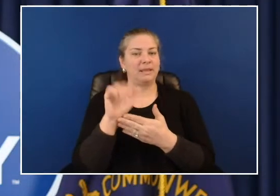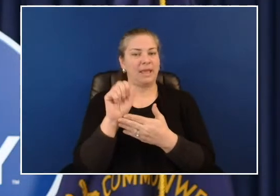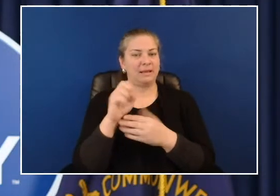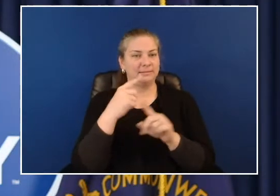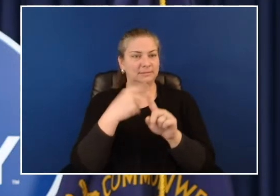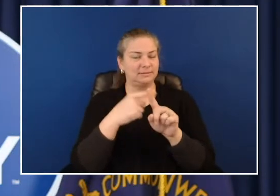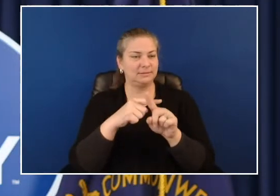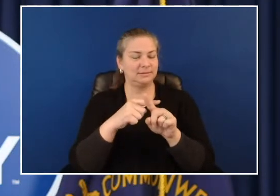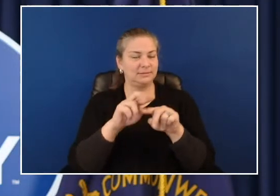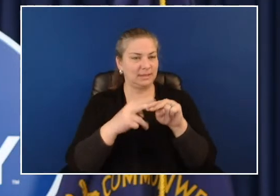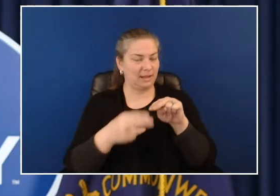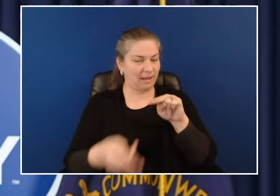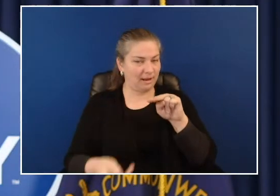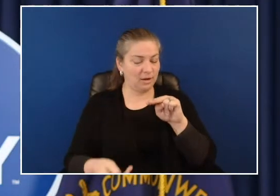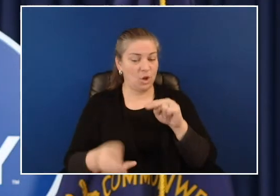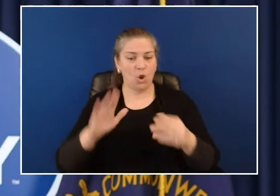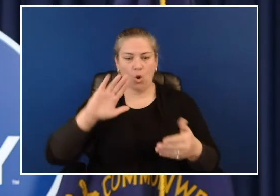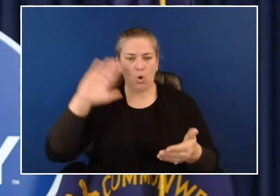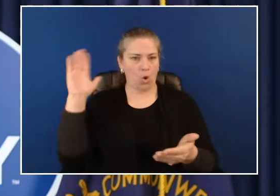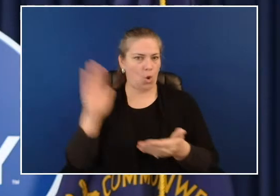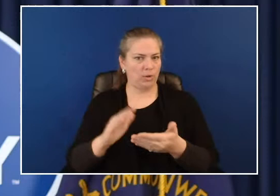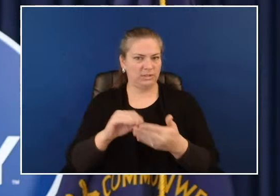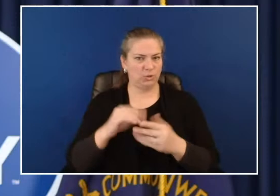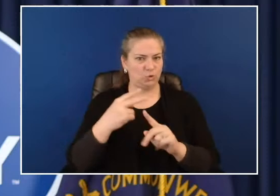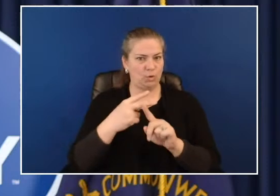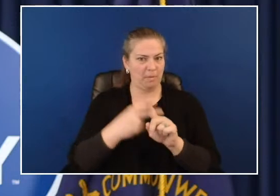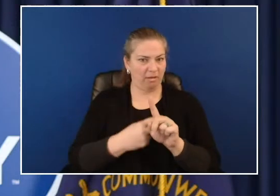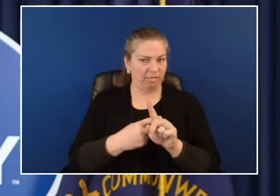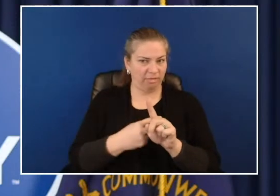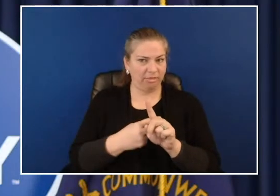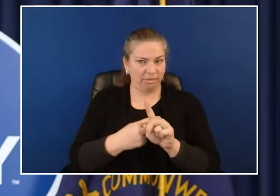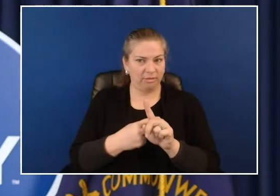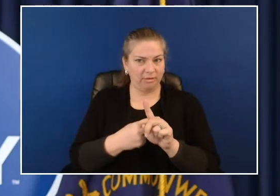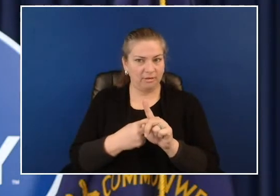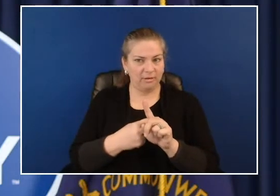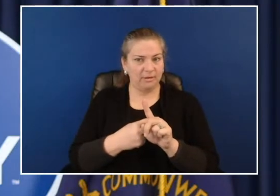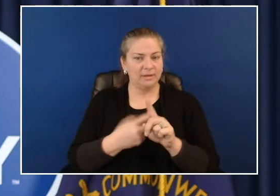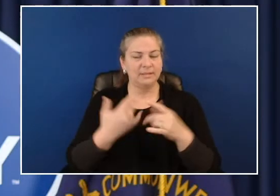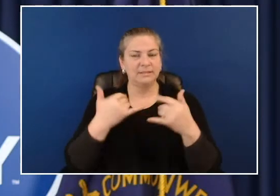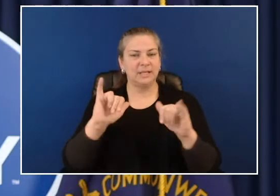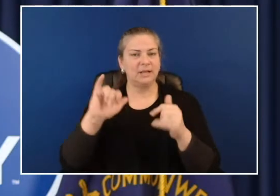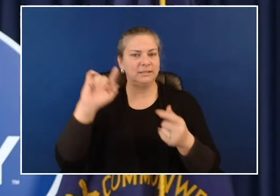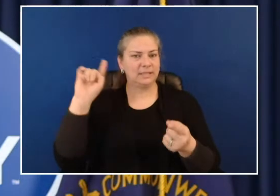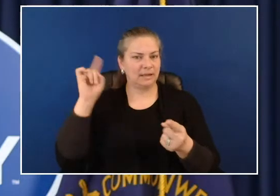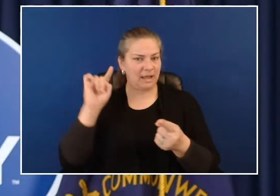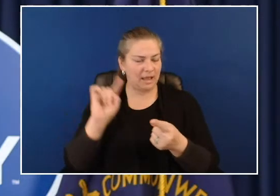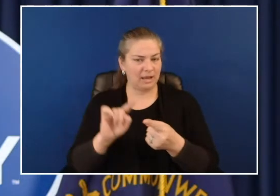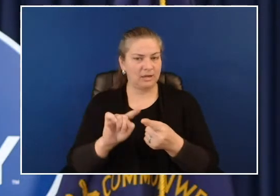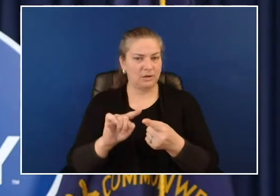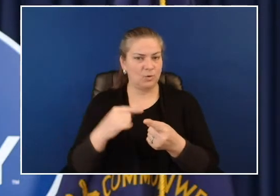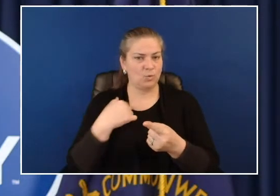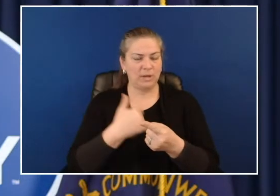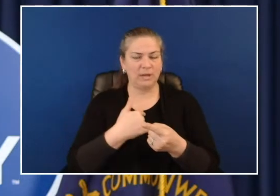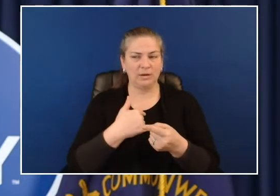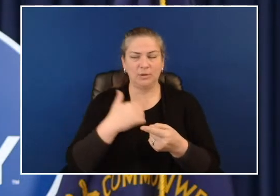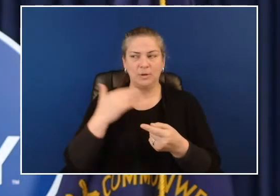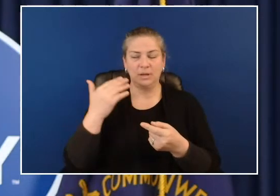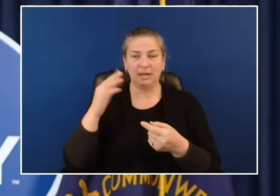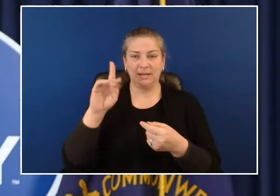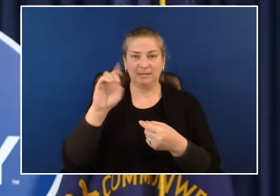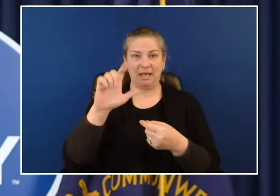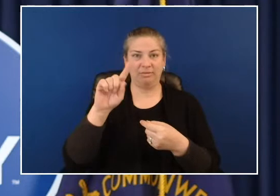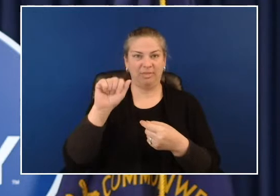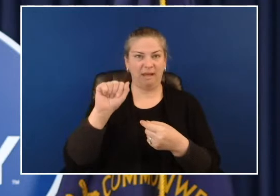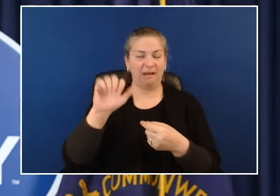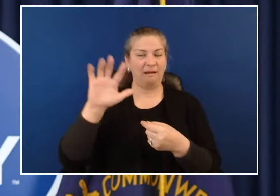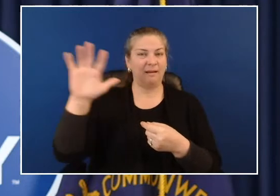of cases in 2 months, steady decline, and we are now below Delta's peak, though Delta was